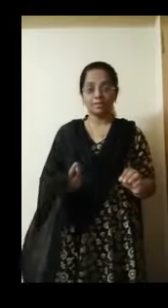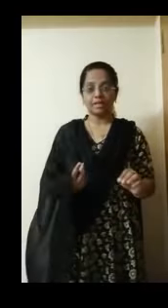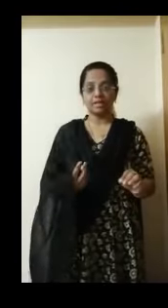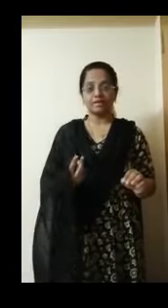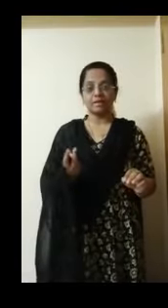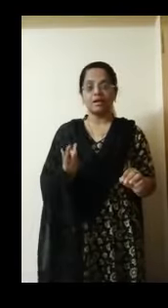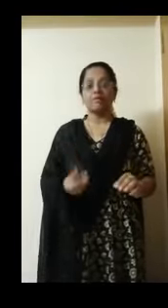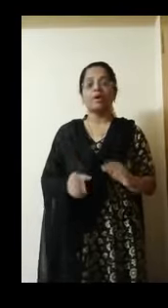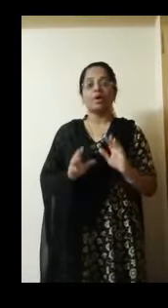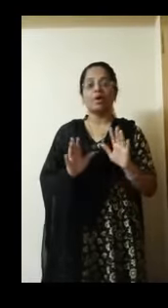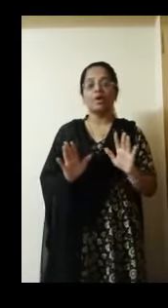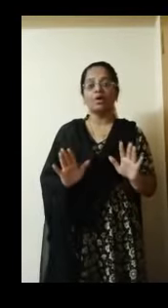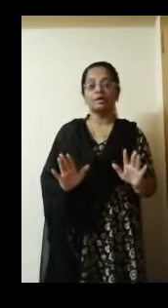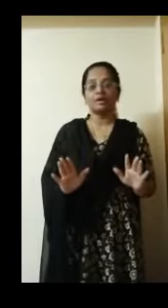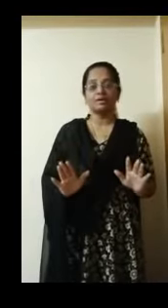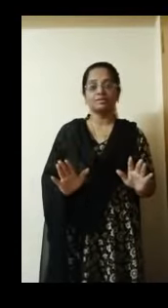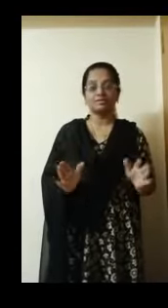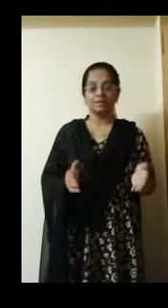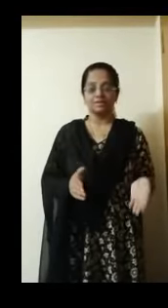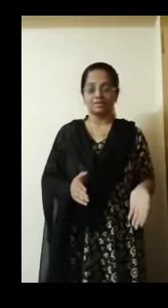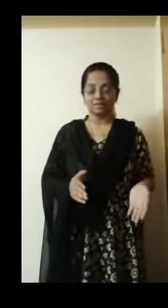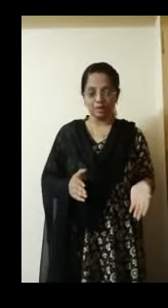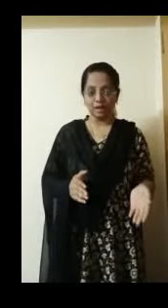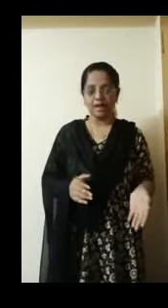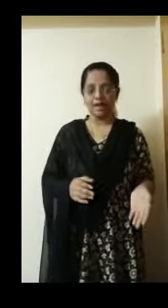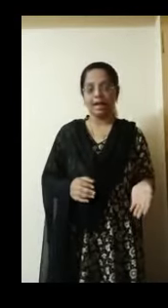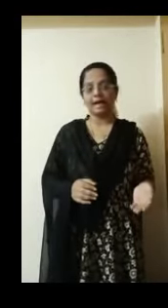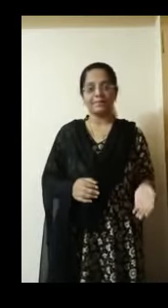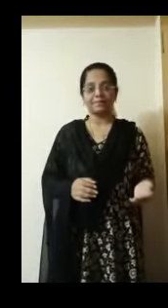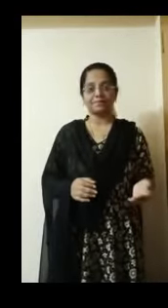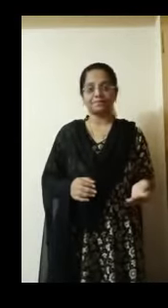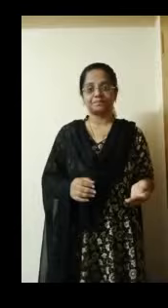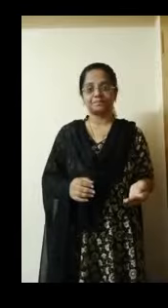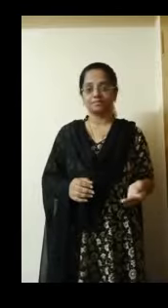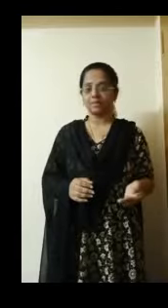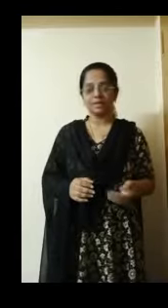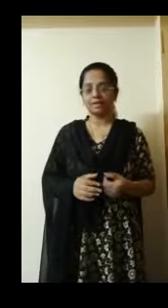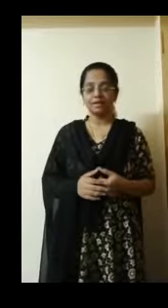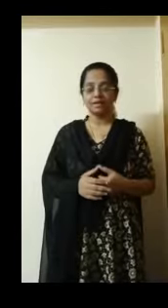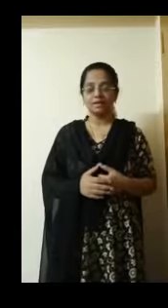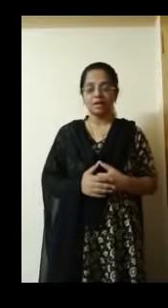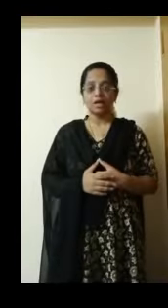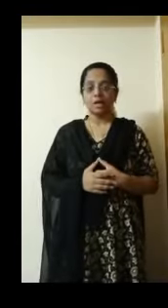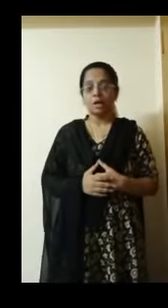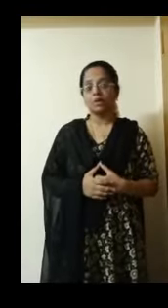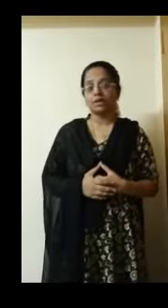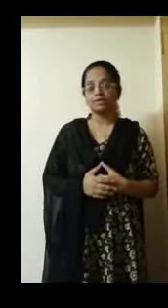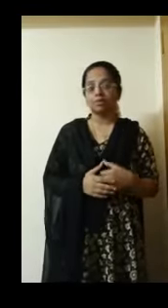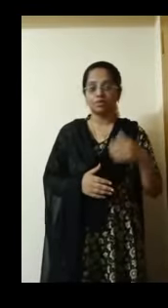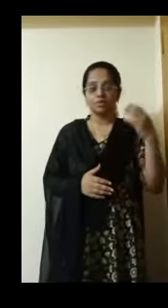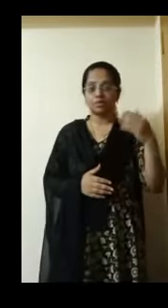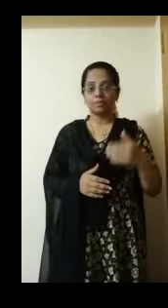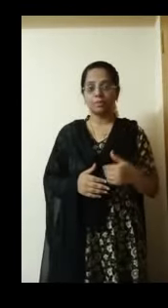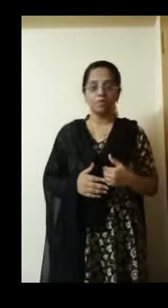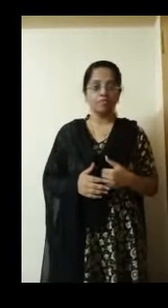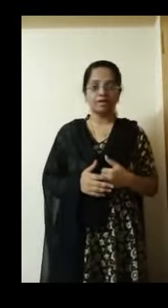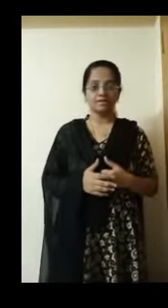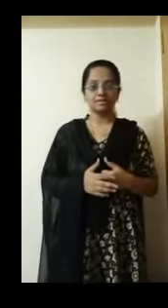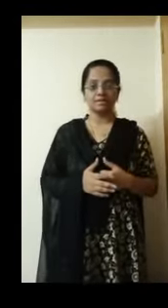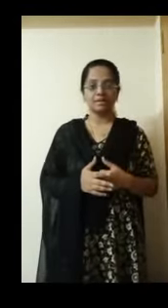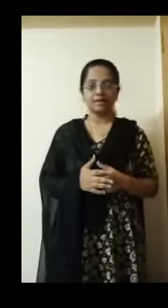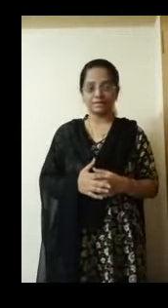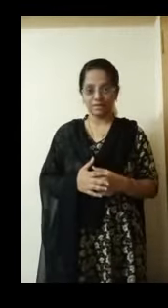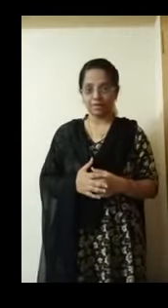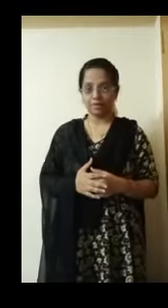is a place where all kinds of these things will happen. Clear? Now let us go through the poem